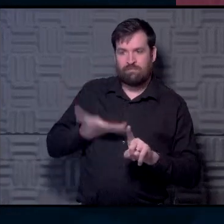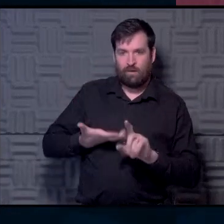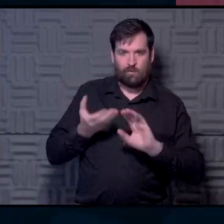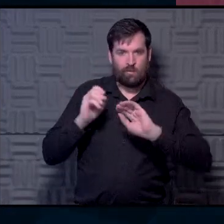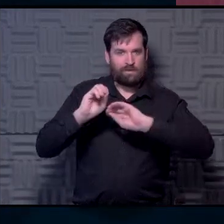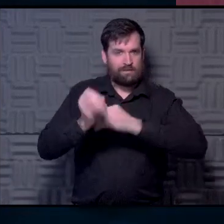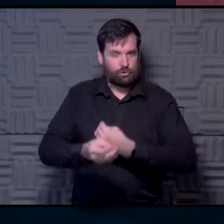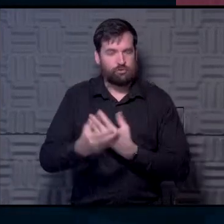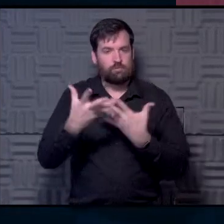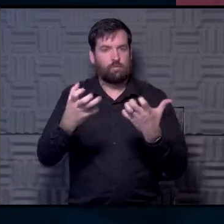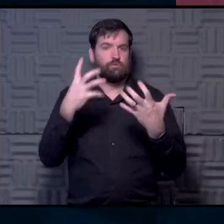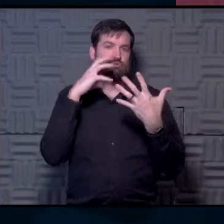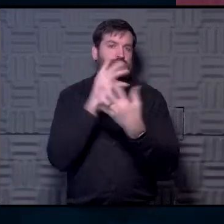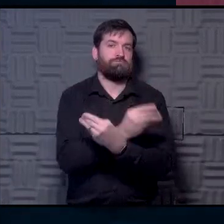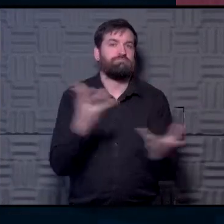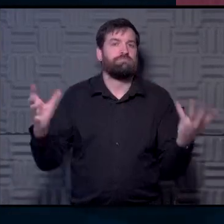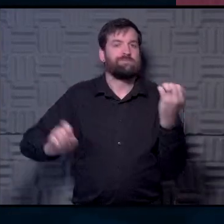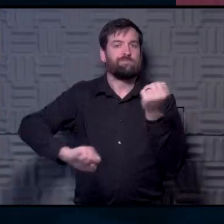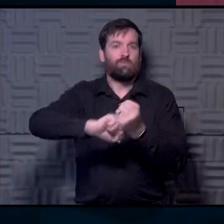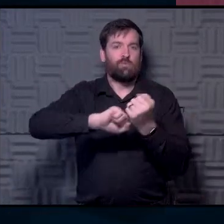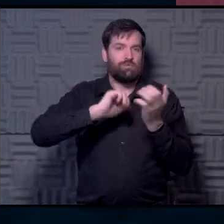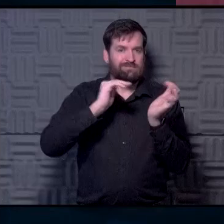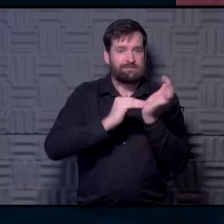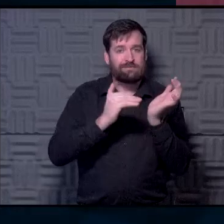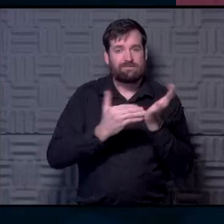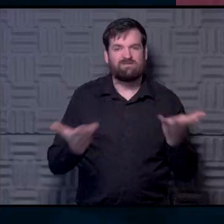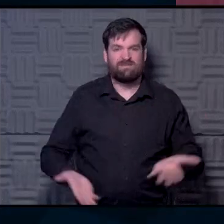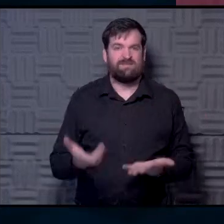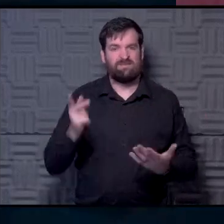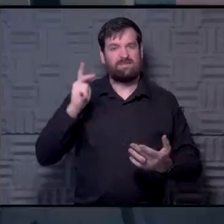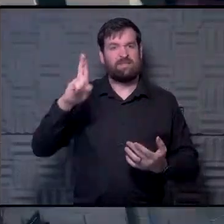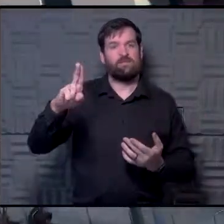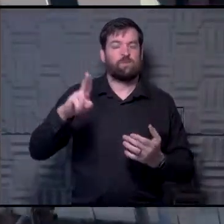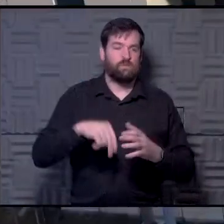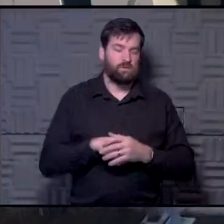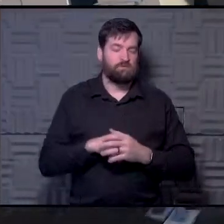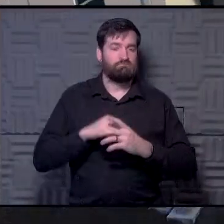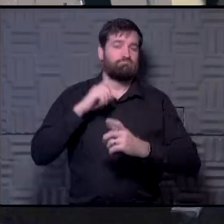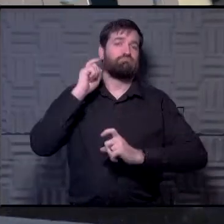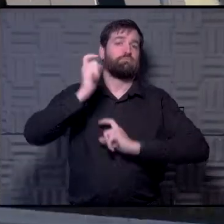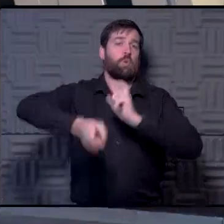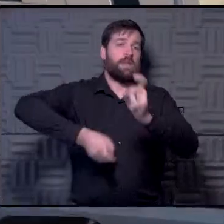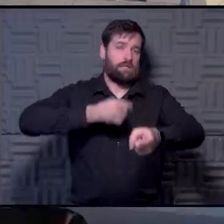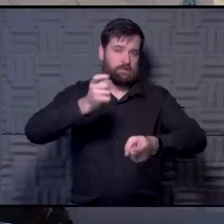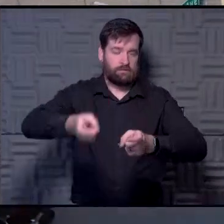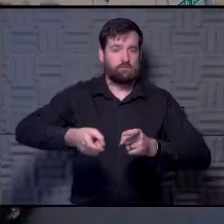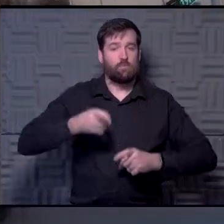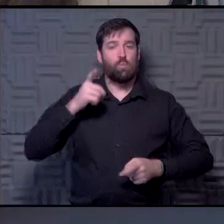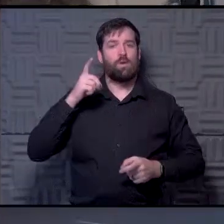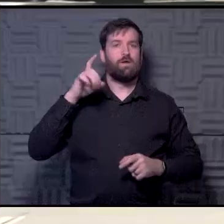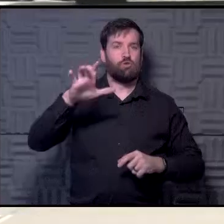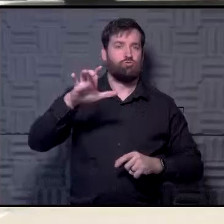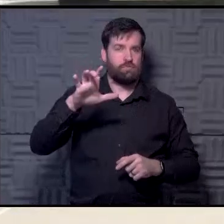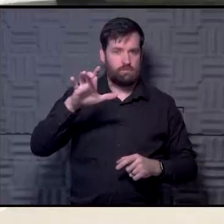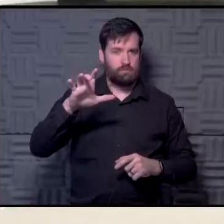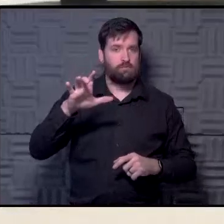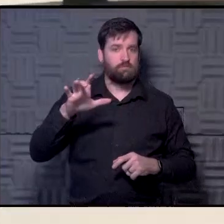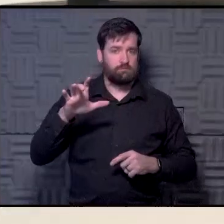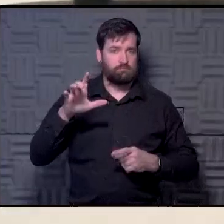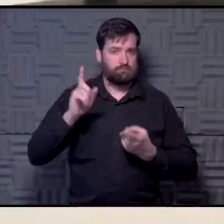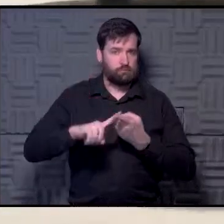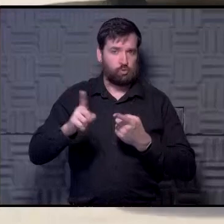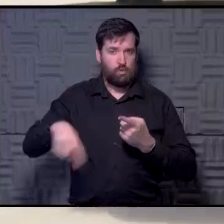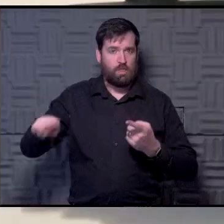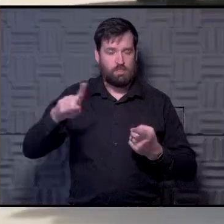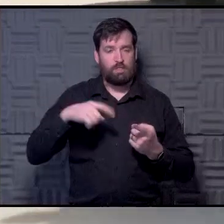wanted to support the physicians at KU and donate 100 of these buddies to you.